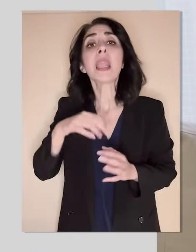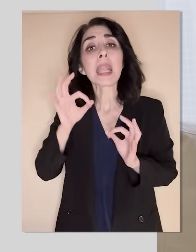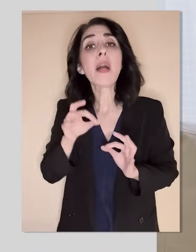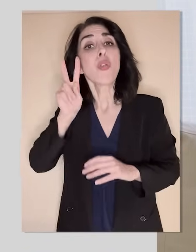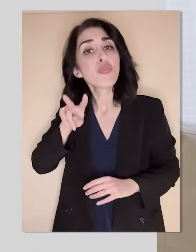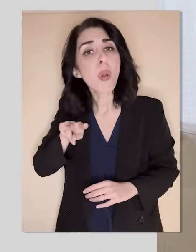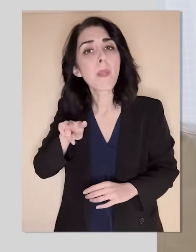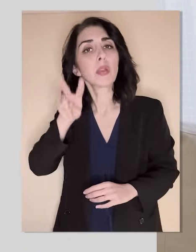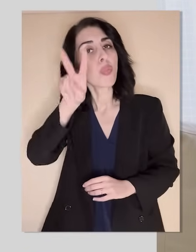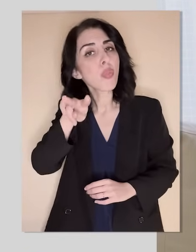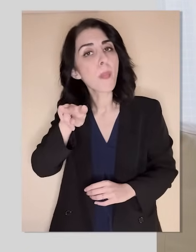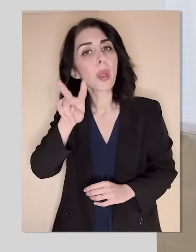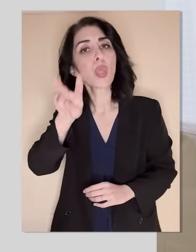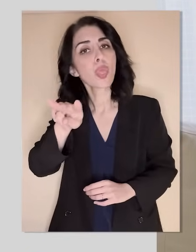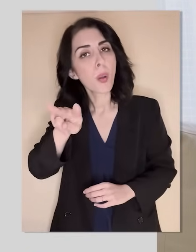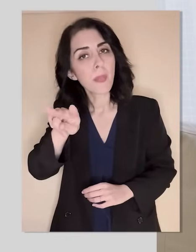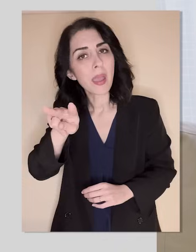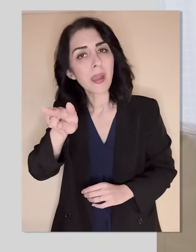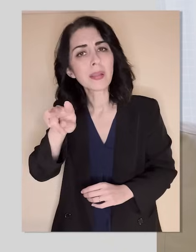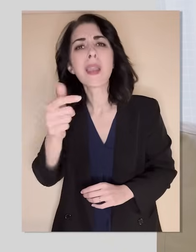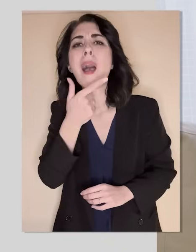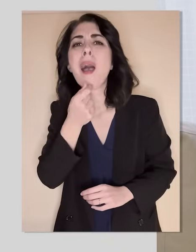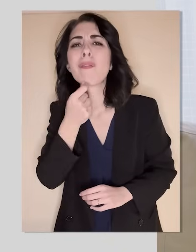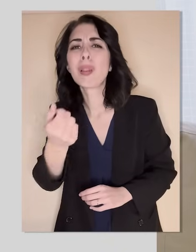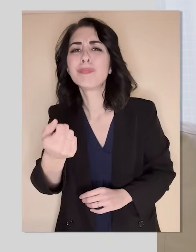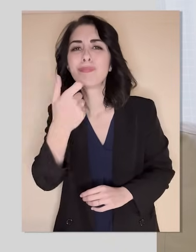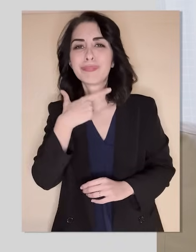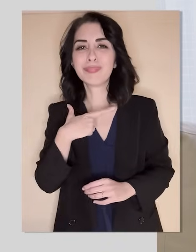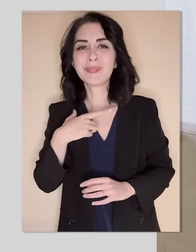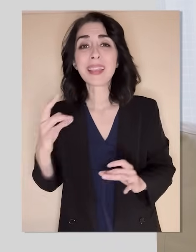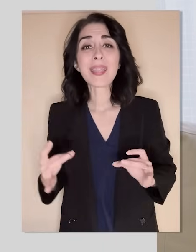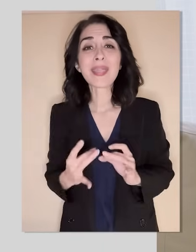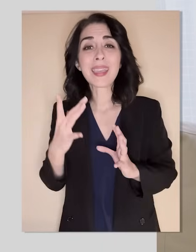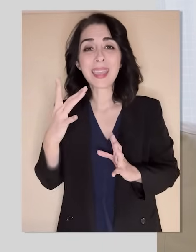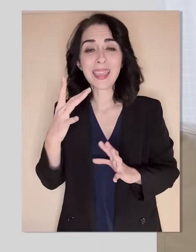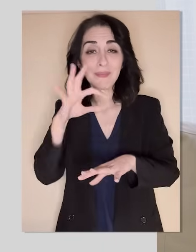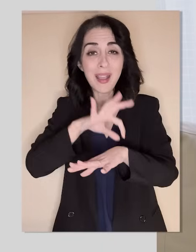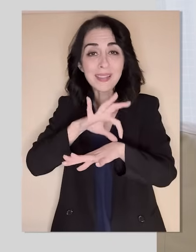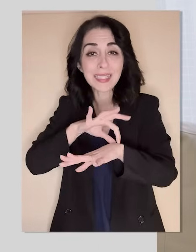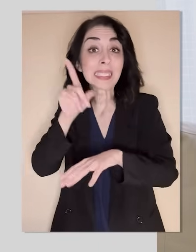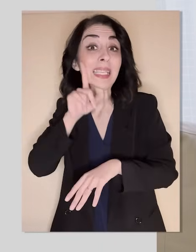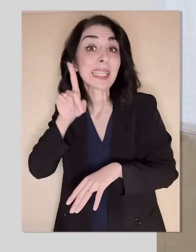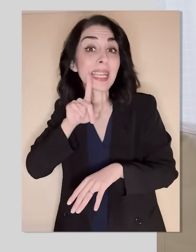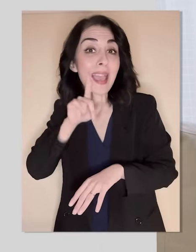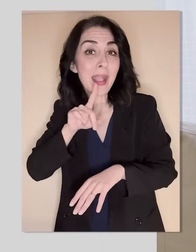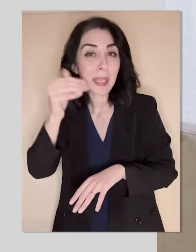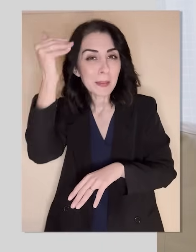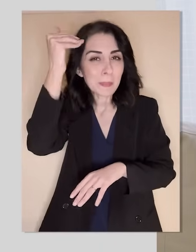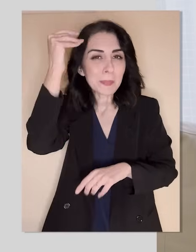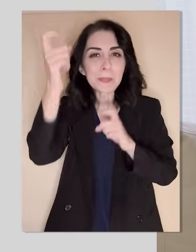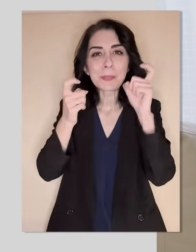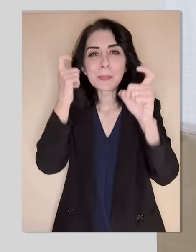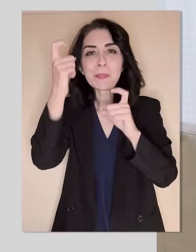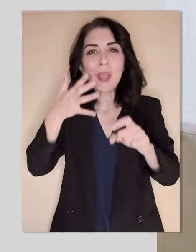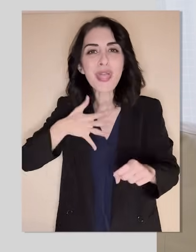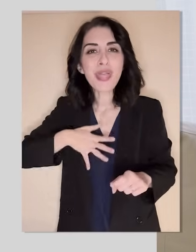it's a tablet. And if you are a woman that could become pregnant or thinking of pregnancy, you can